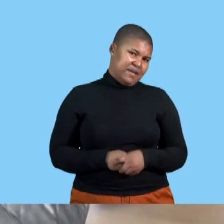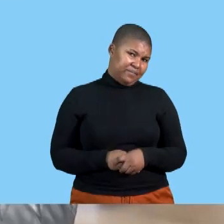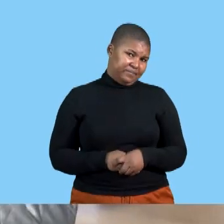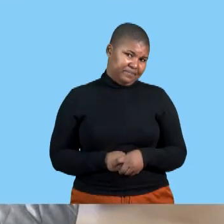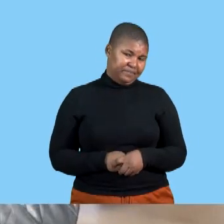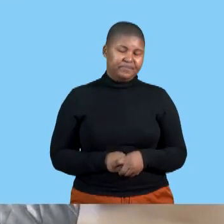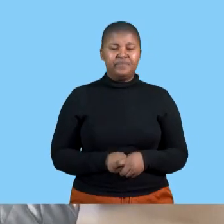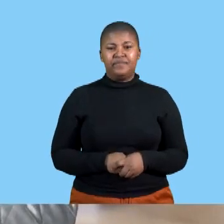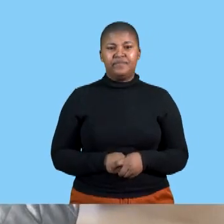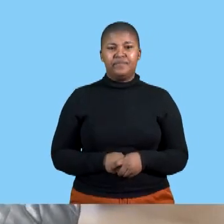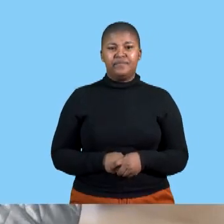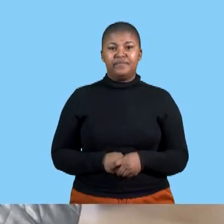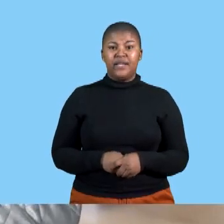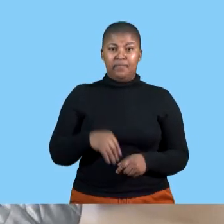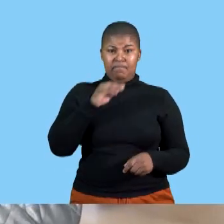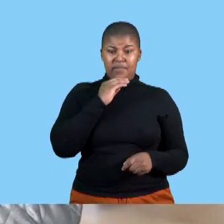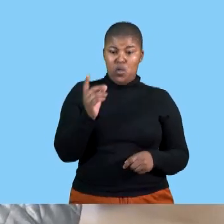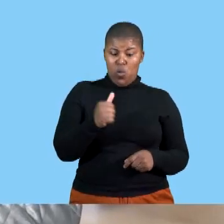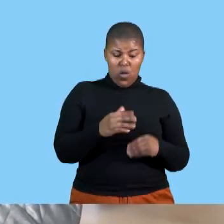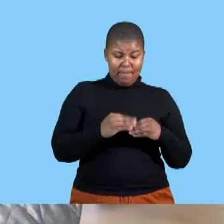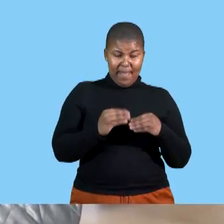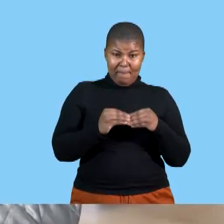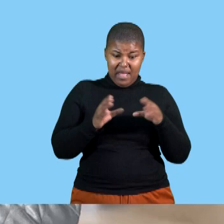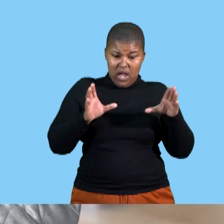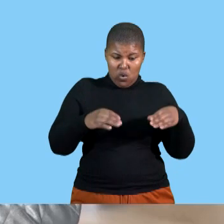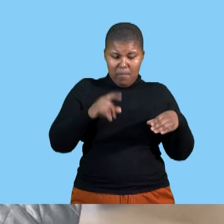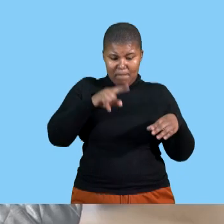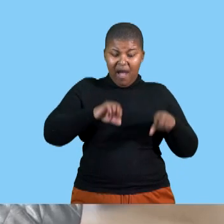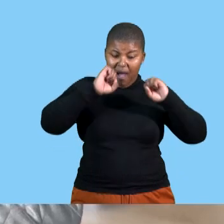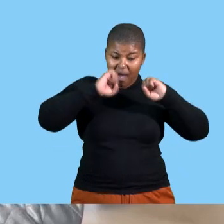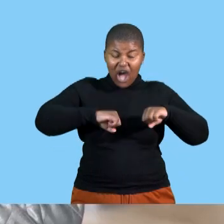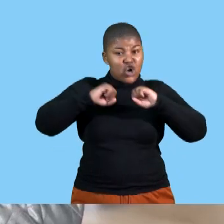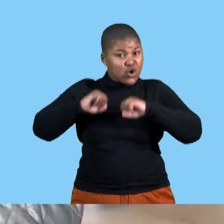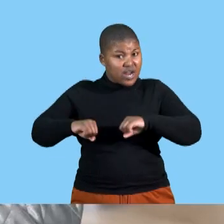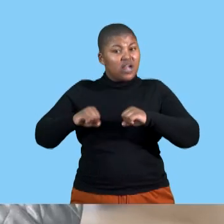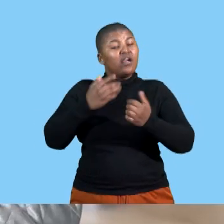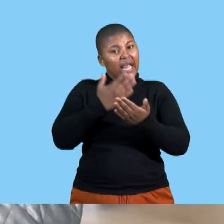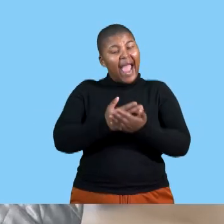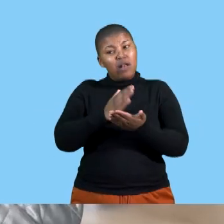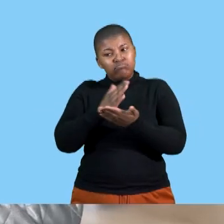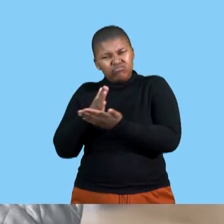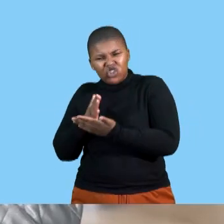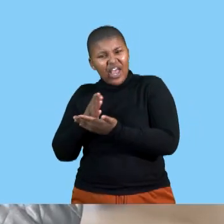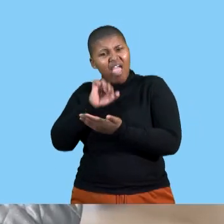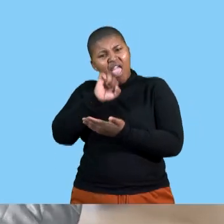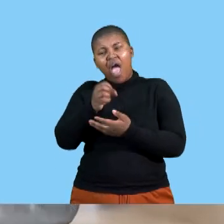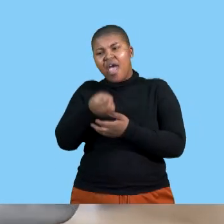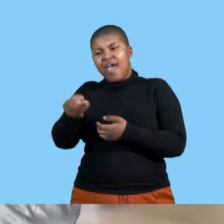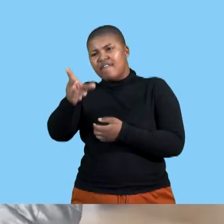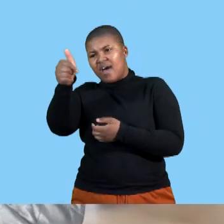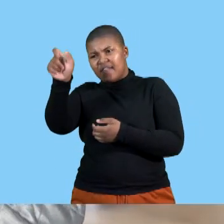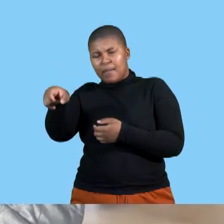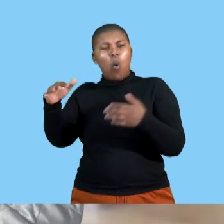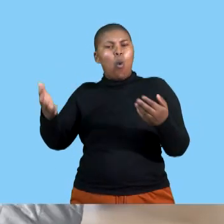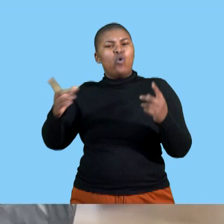have to agree that you can transfer your share. But if they do not agree, then it simply means that you cannot transfer your shares. You will be